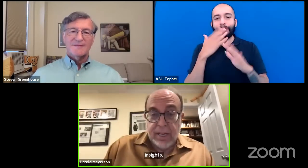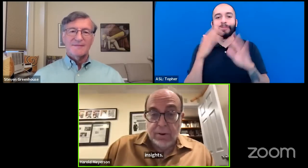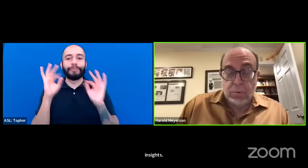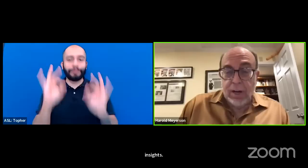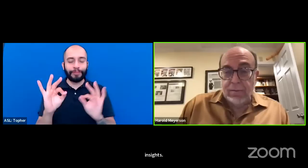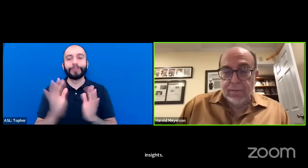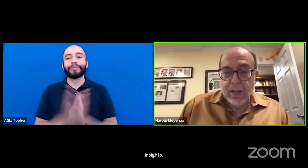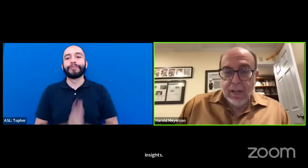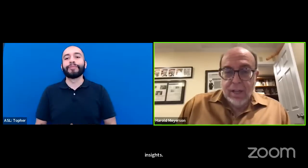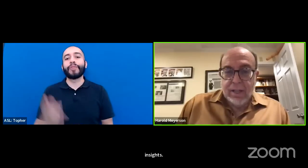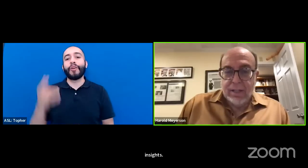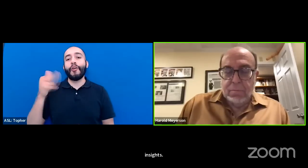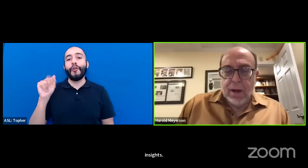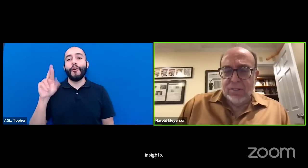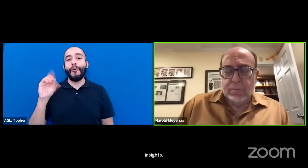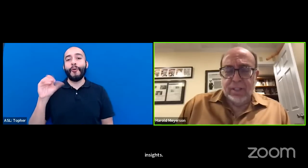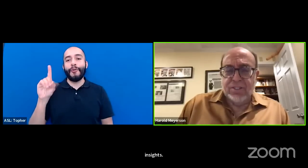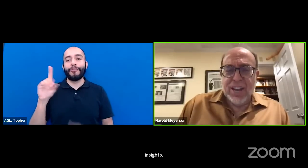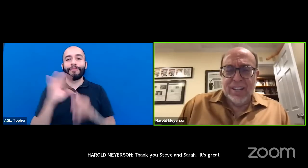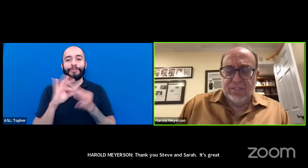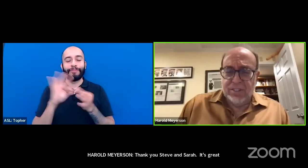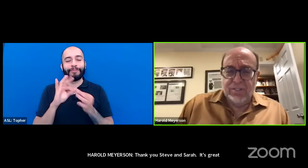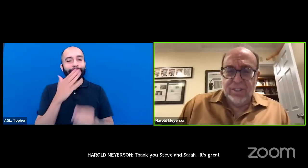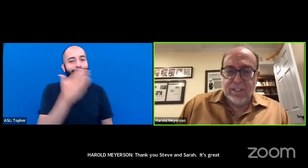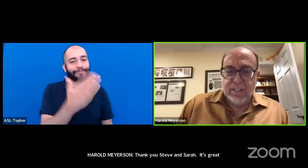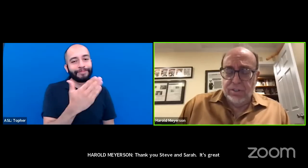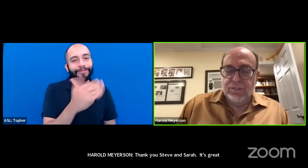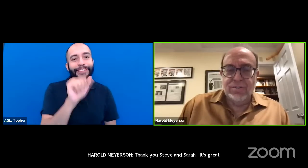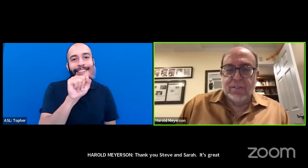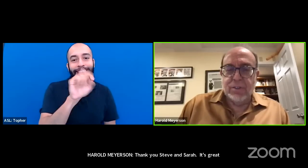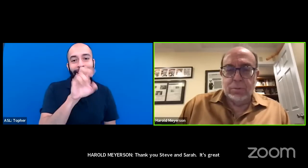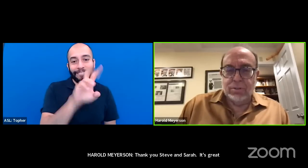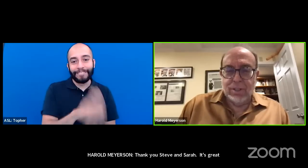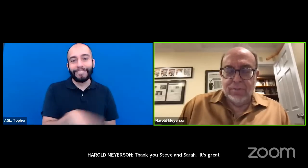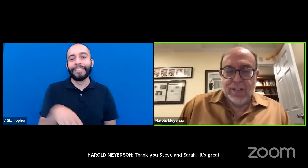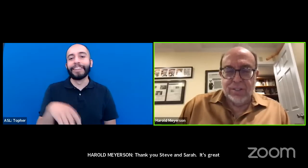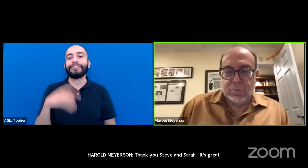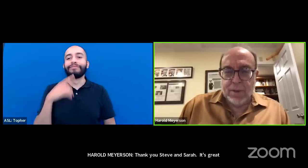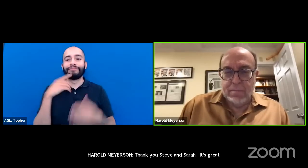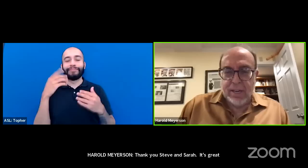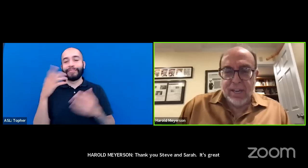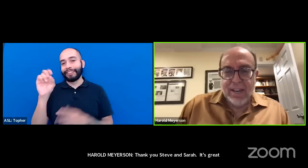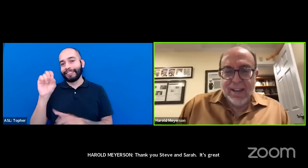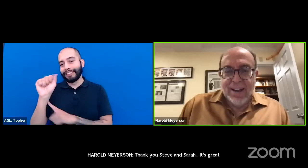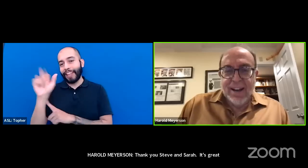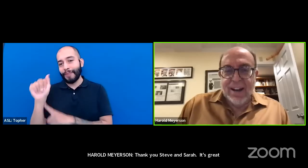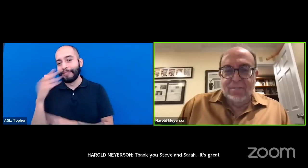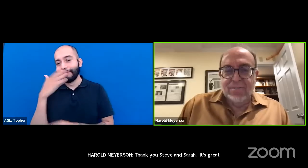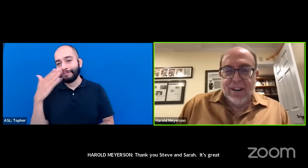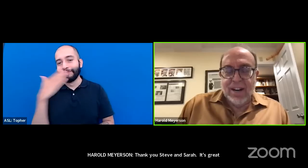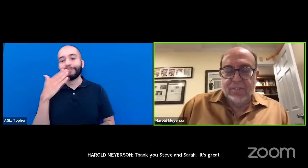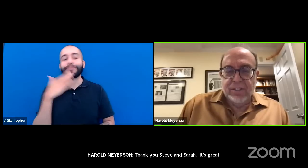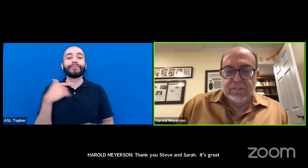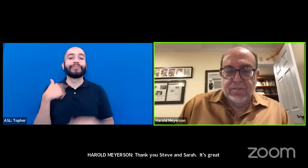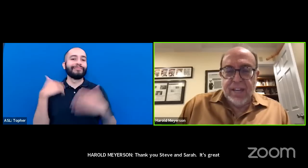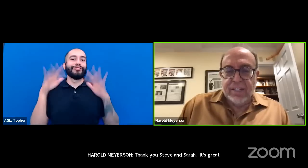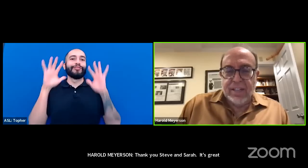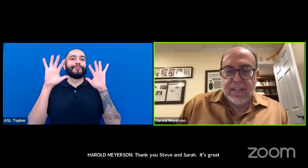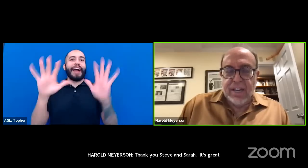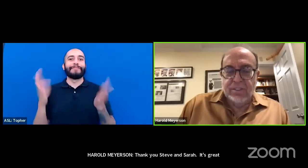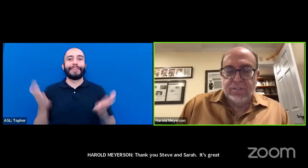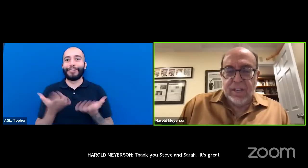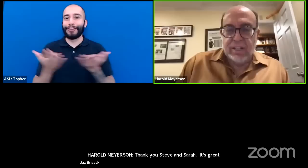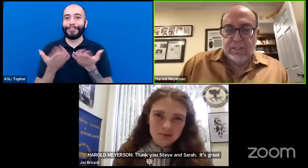great to be here. One of the possible genesis, whatever the plural of Genesis may be, of this